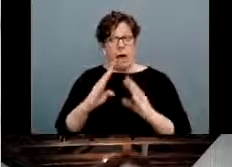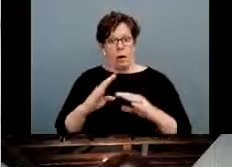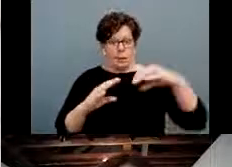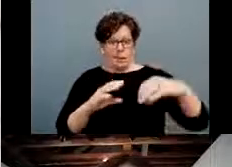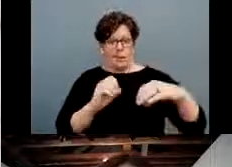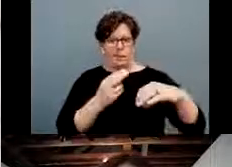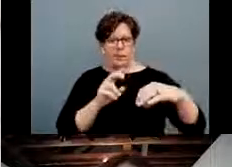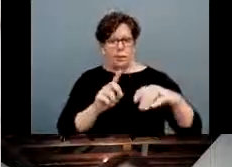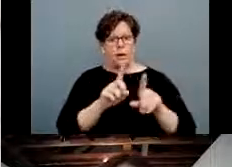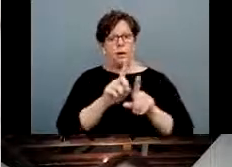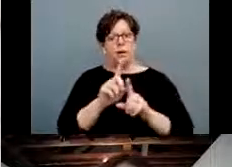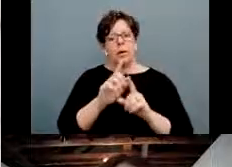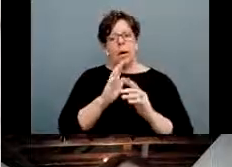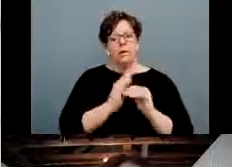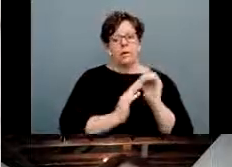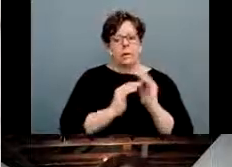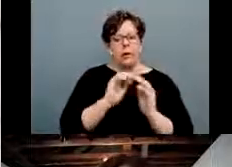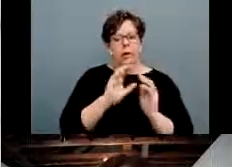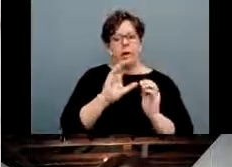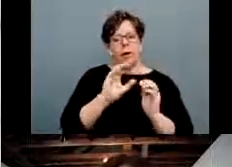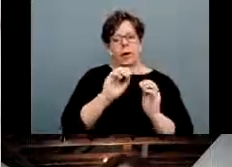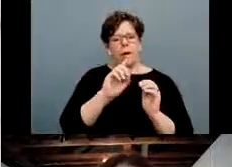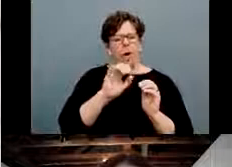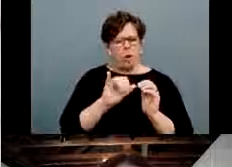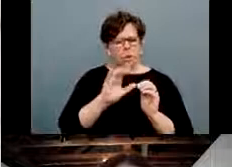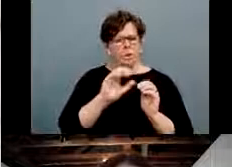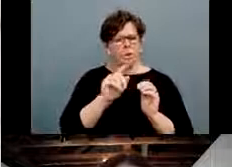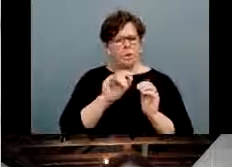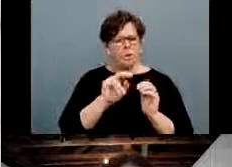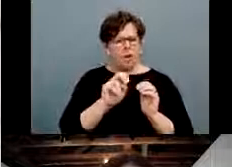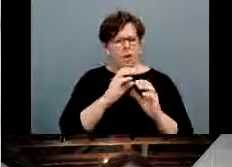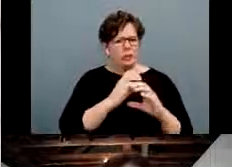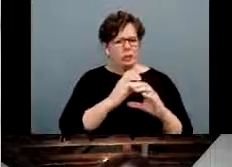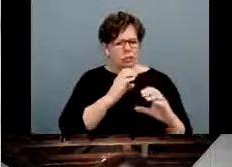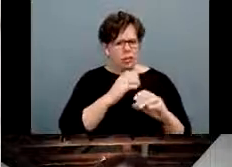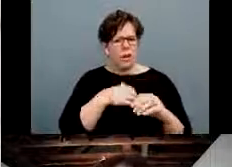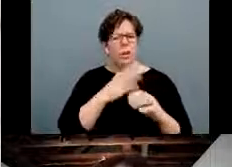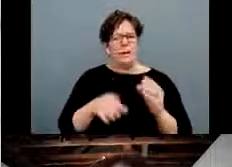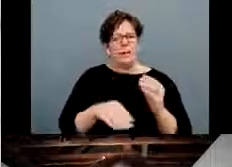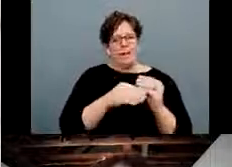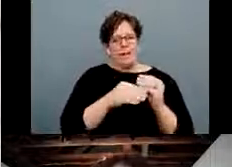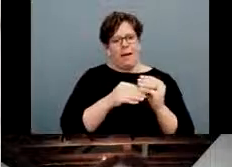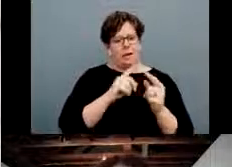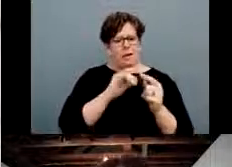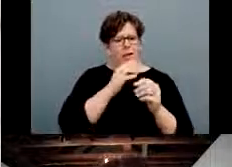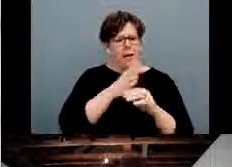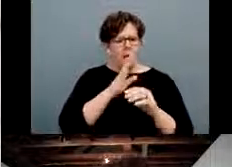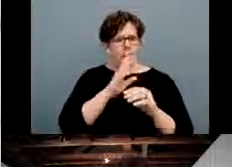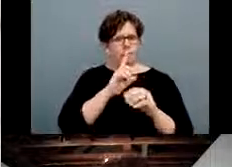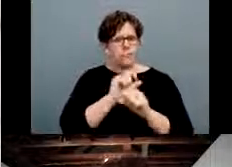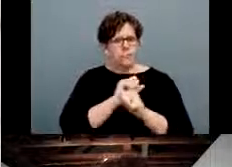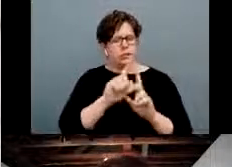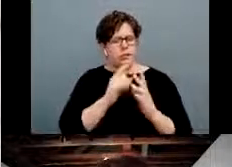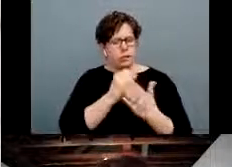cottage trailer, was acquired roughly 3 decades later, soon after James's introduction into the art world. It is here in